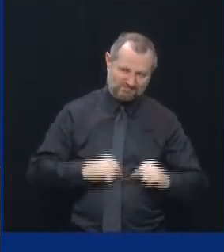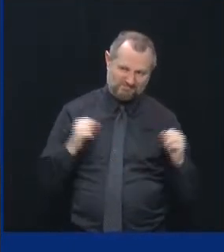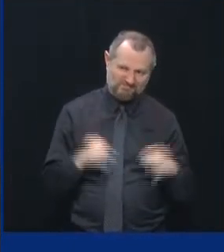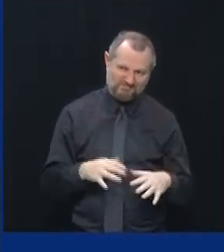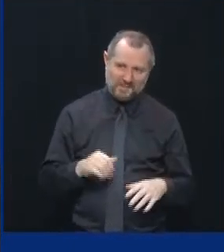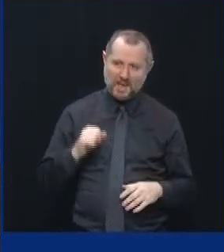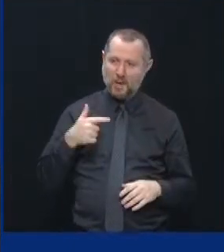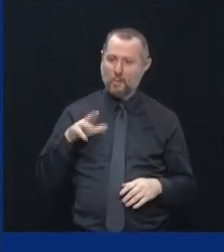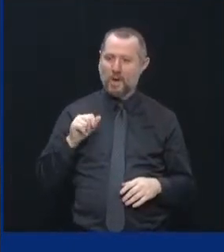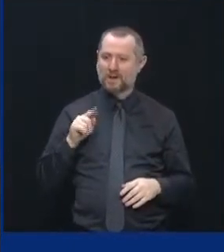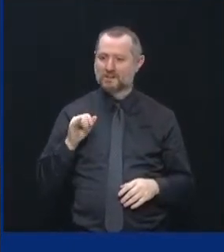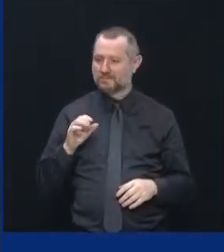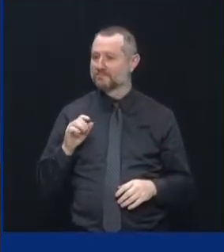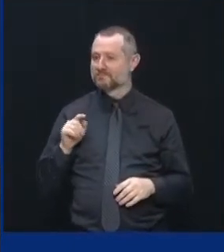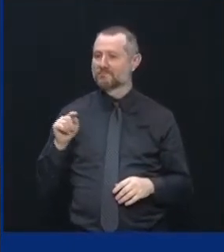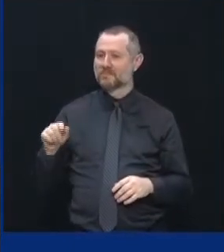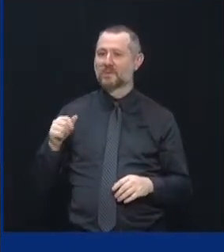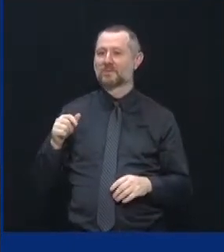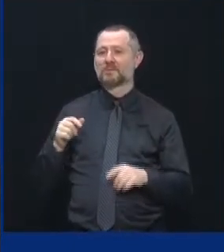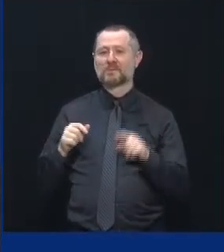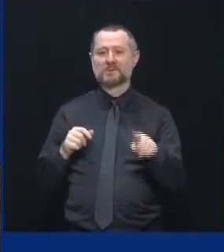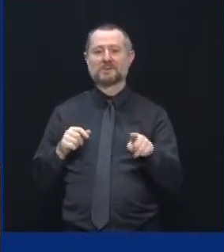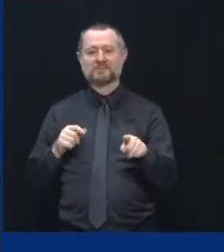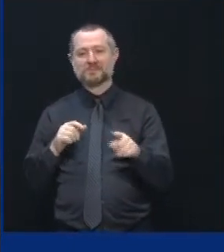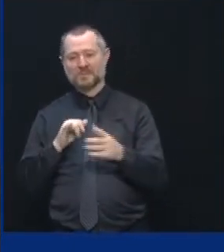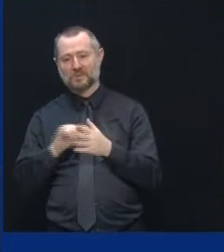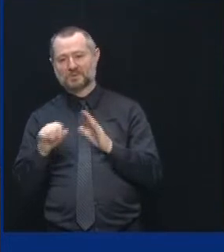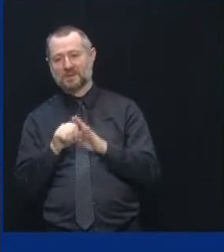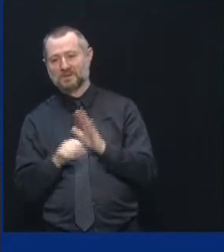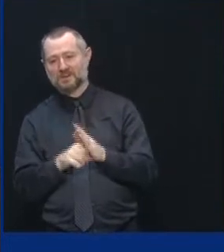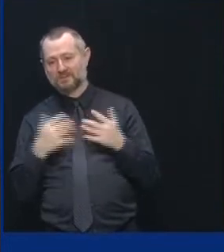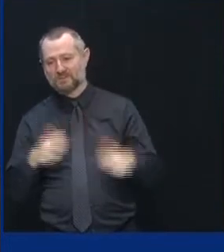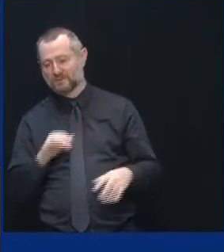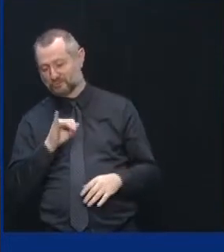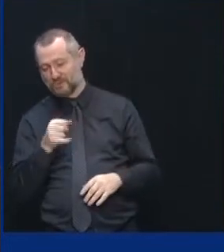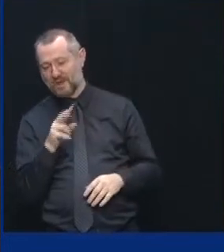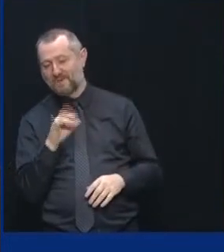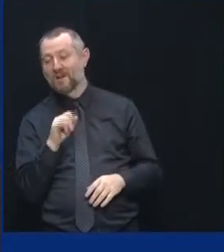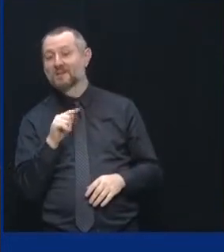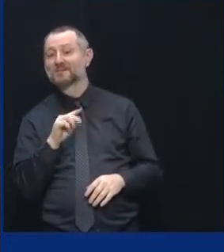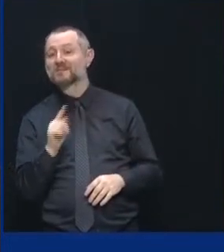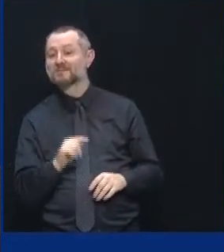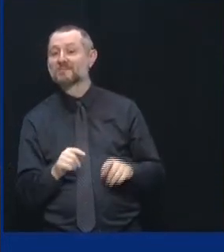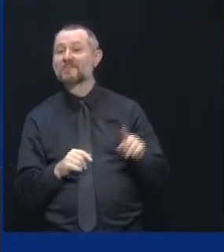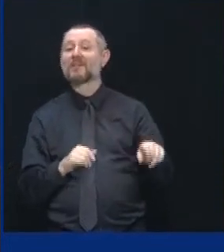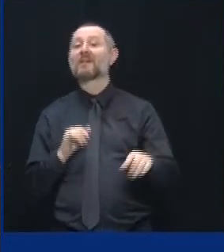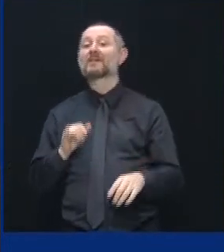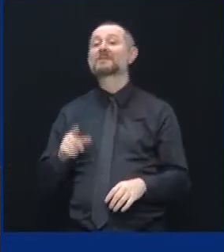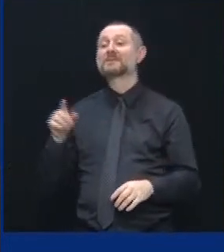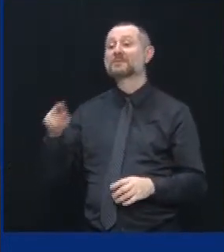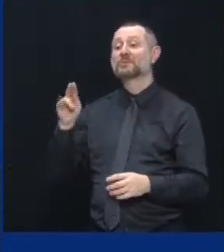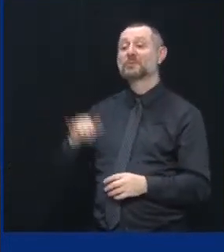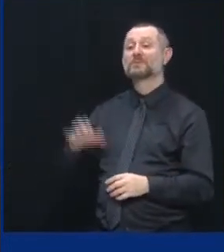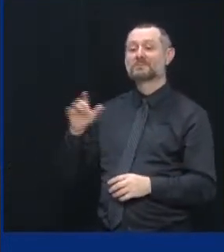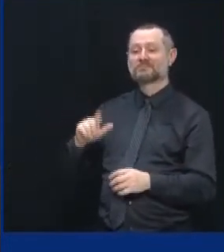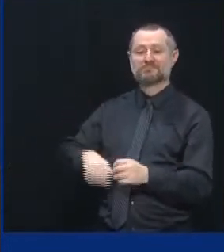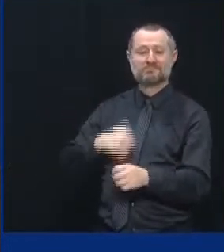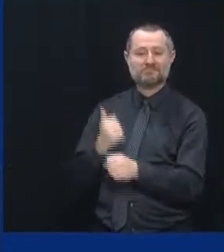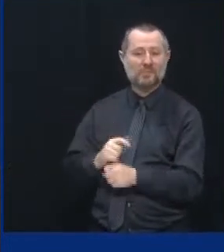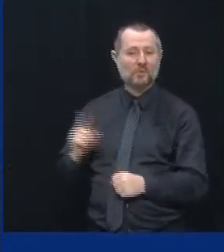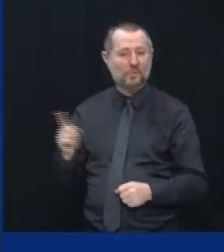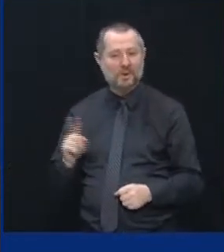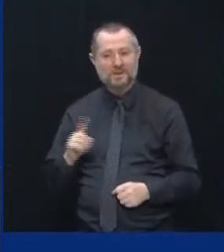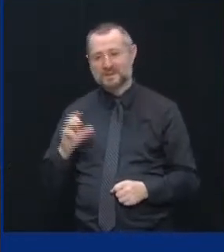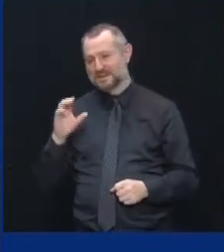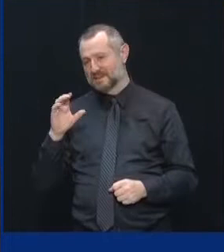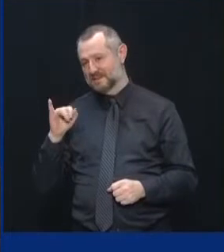state site at Javits. The city of New York set up a site at Citi Field. That